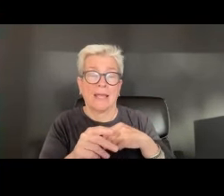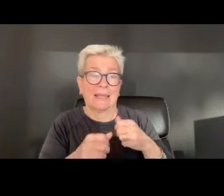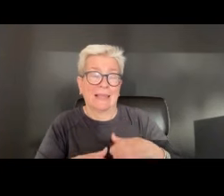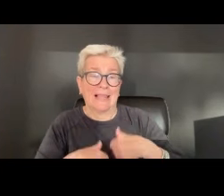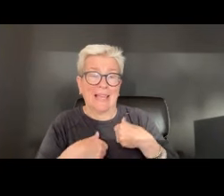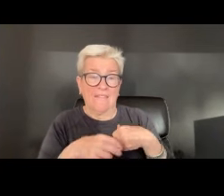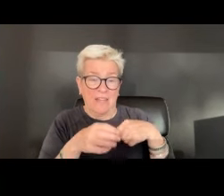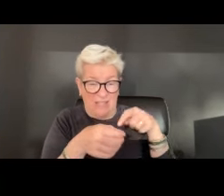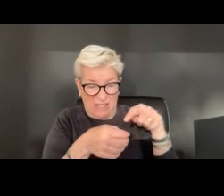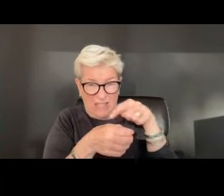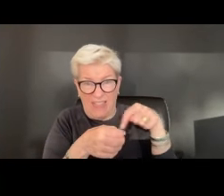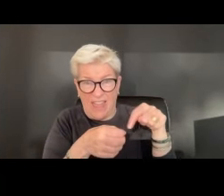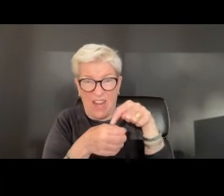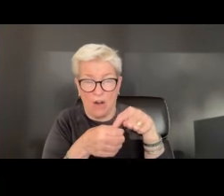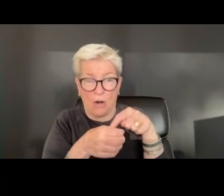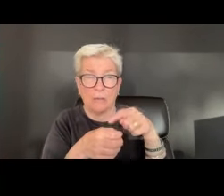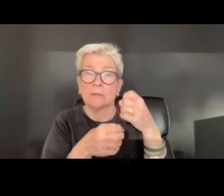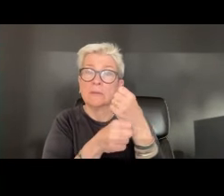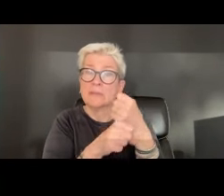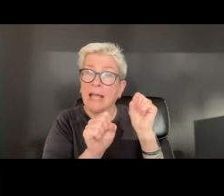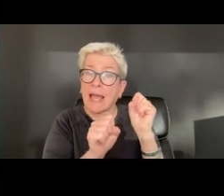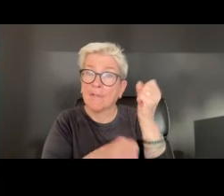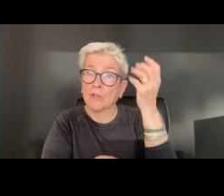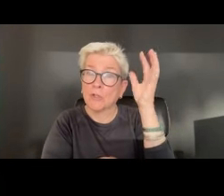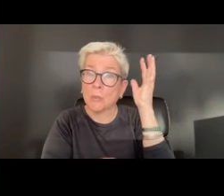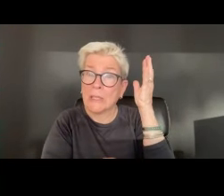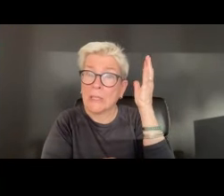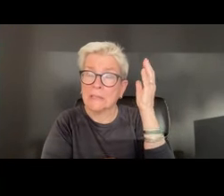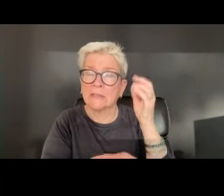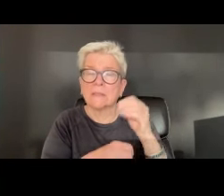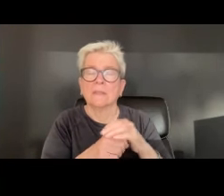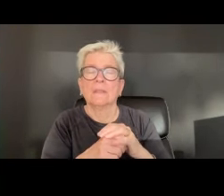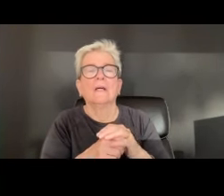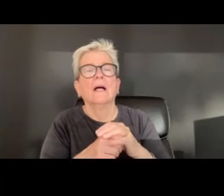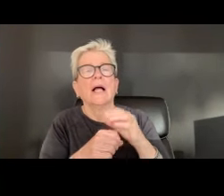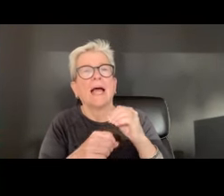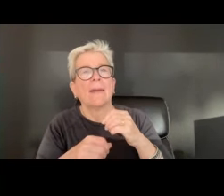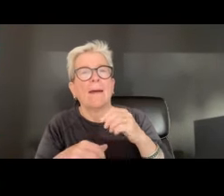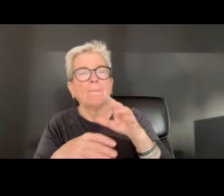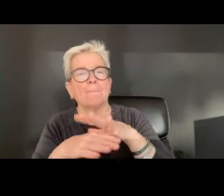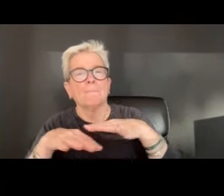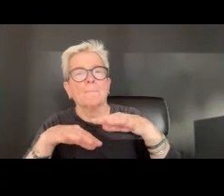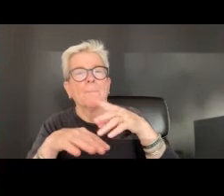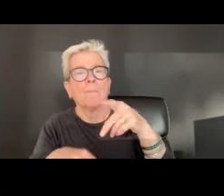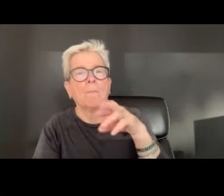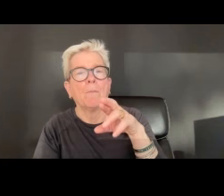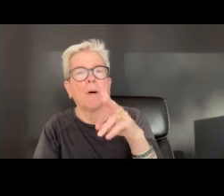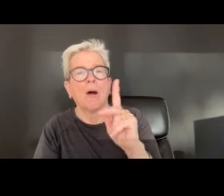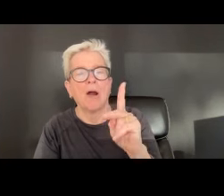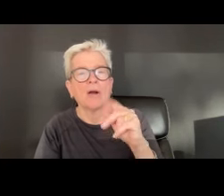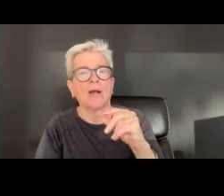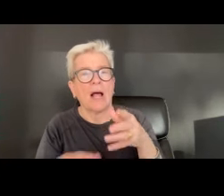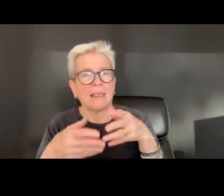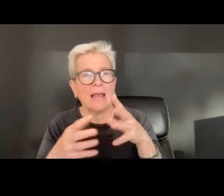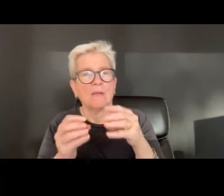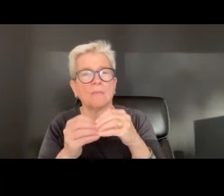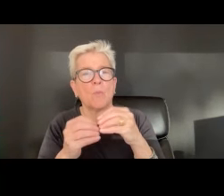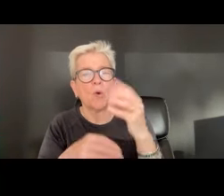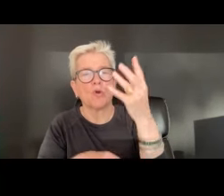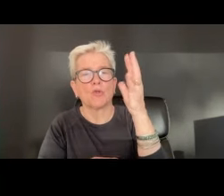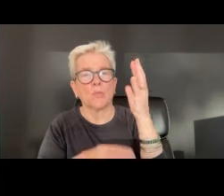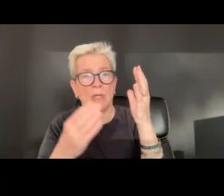area dedicated to parking would also allow more areas for trees. Is this being considered in the development of the plan?